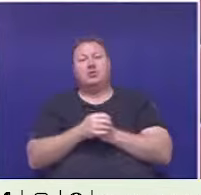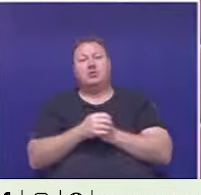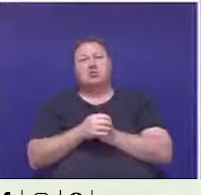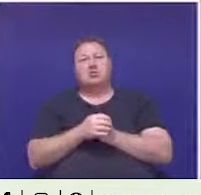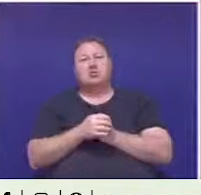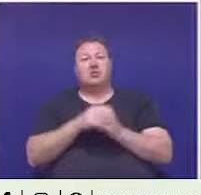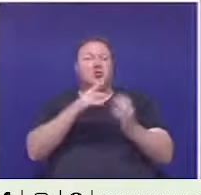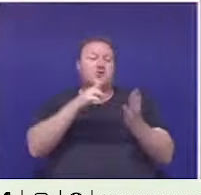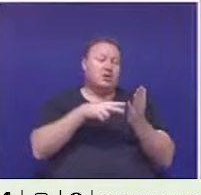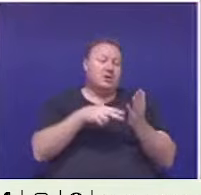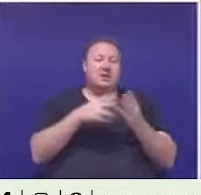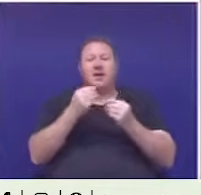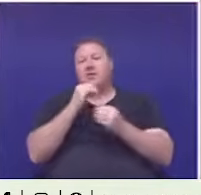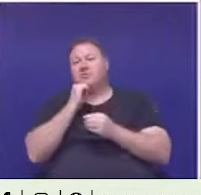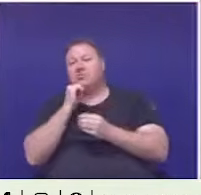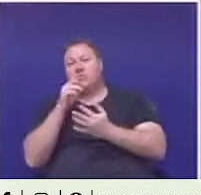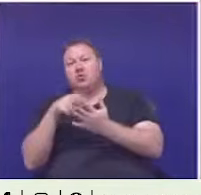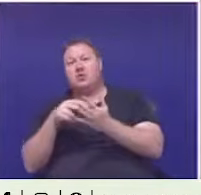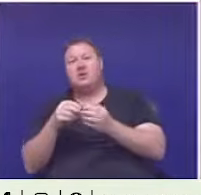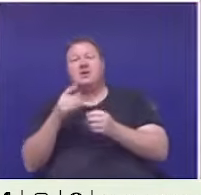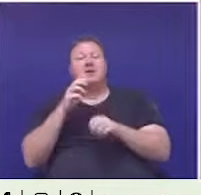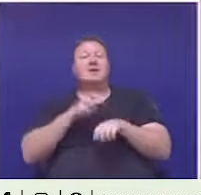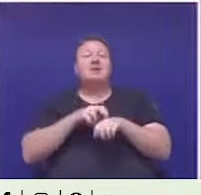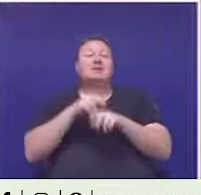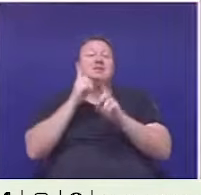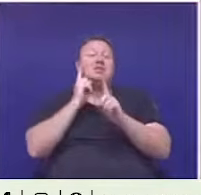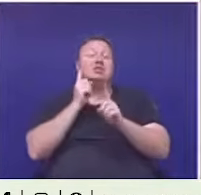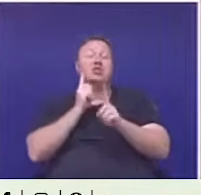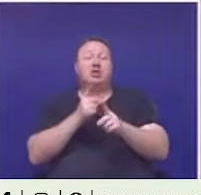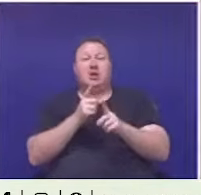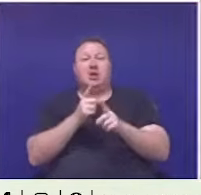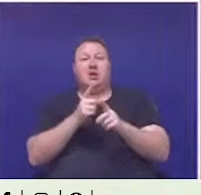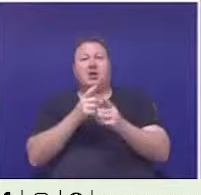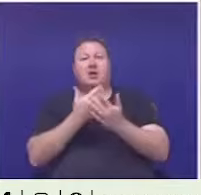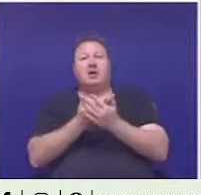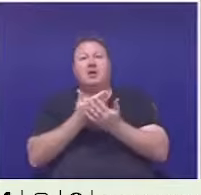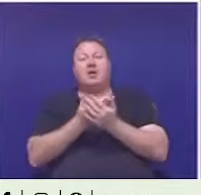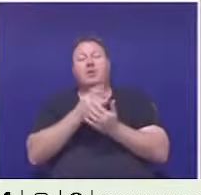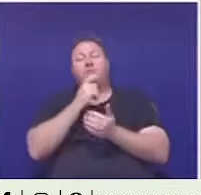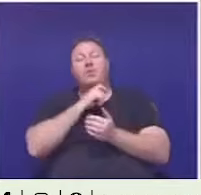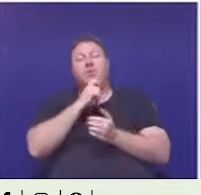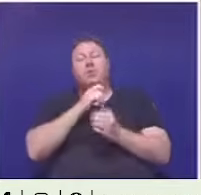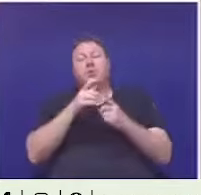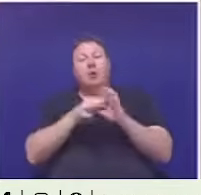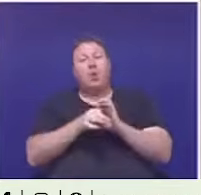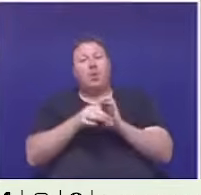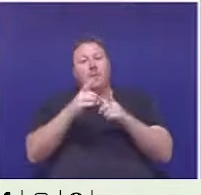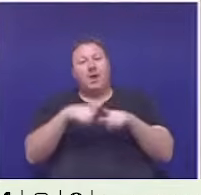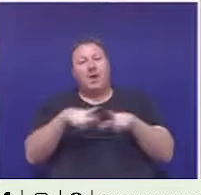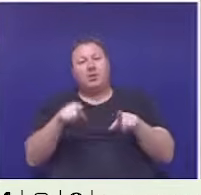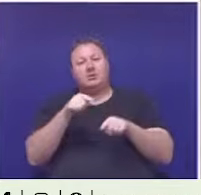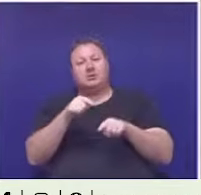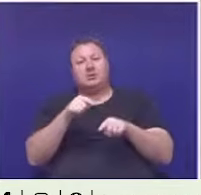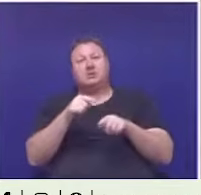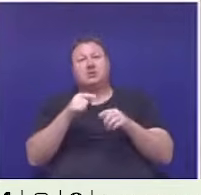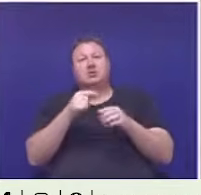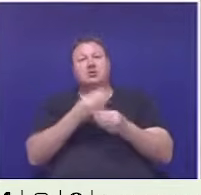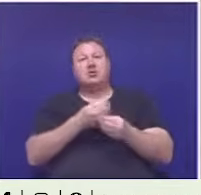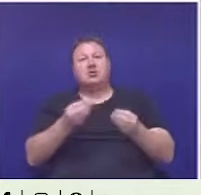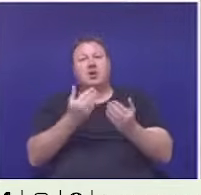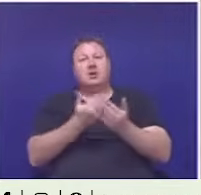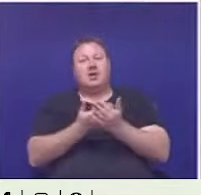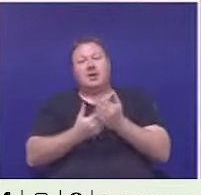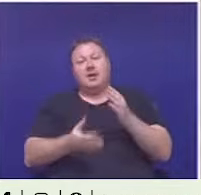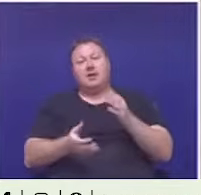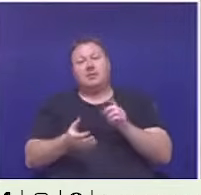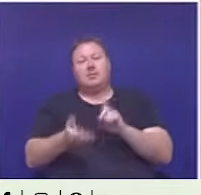to read and literacy, then you need a teacher who's going to be able to cultivate the use of the home language in order for that child to pick up an additional